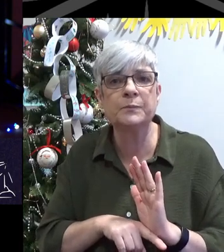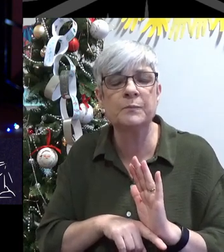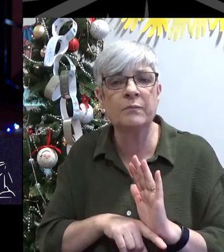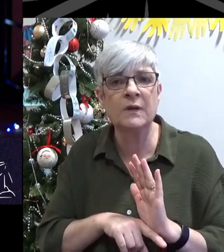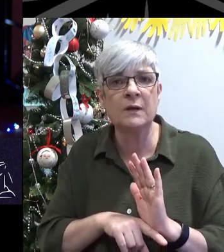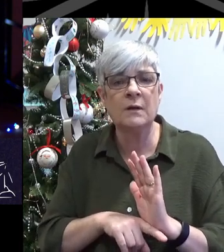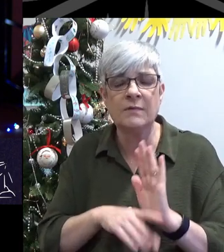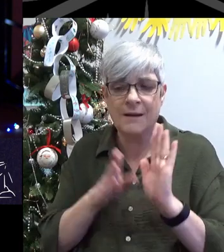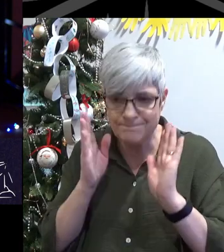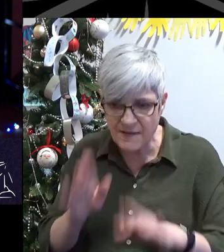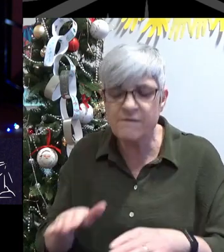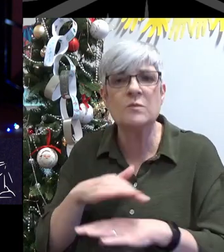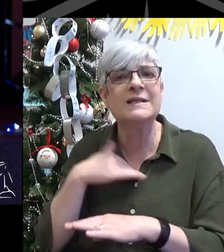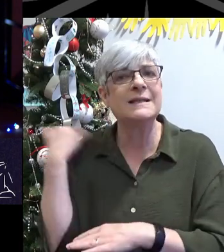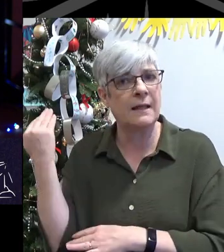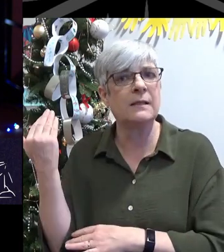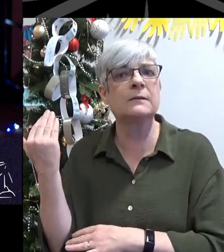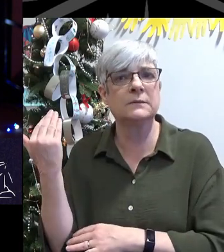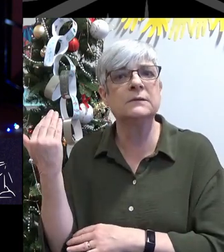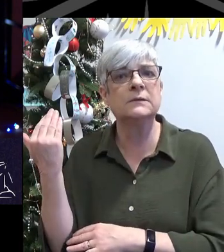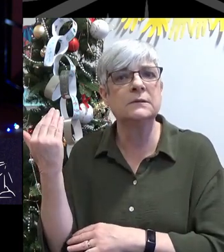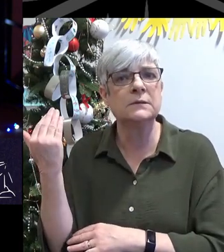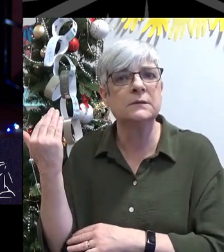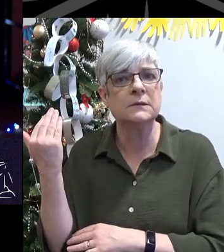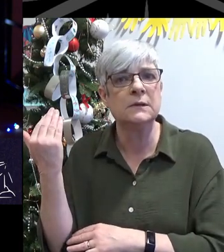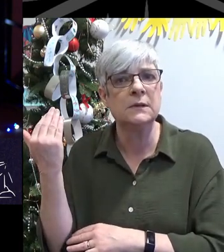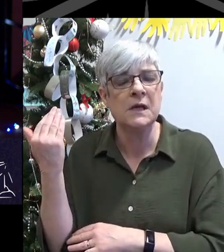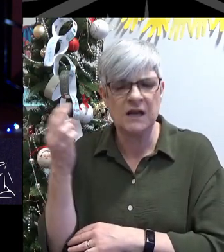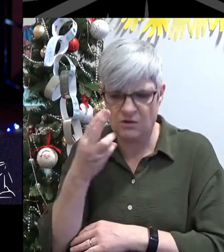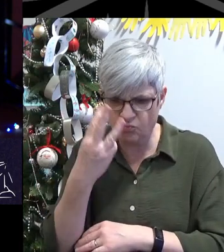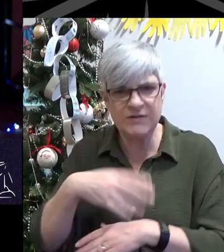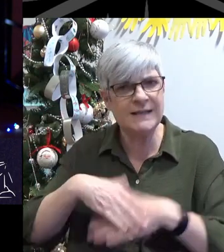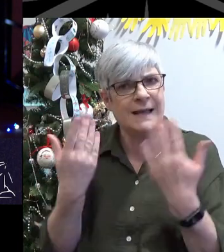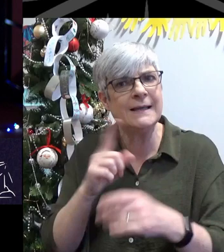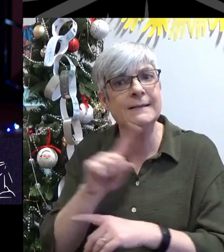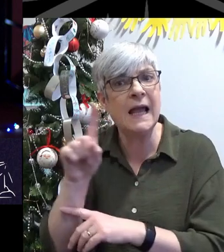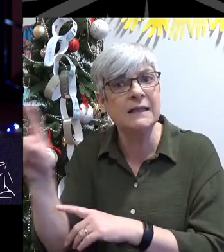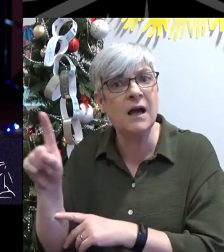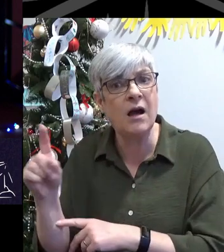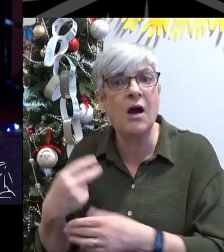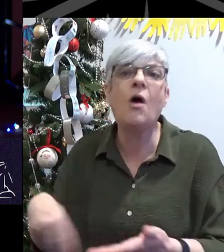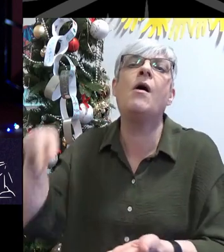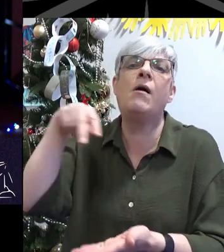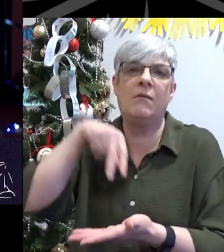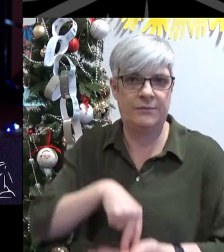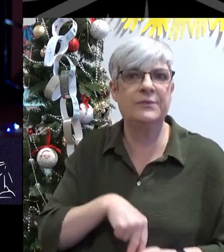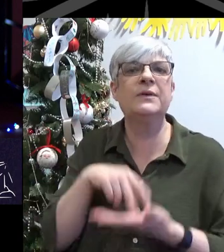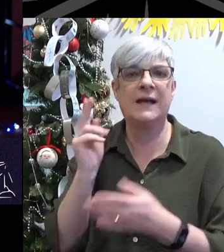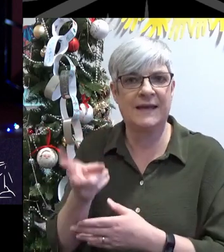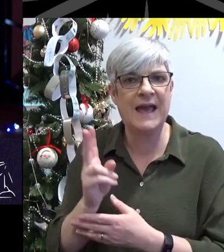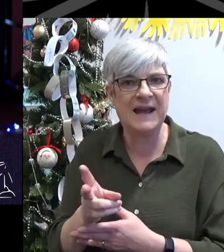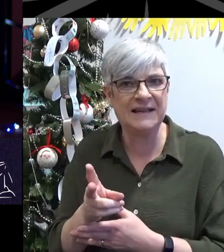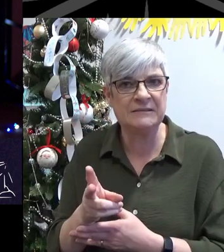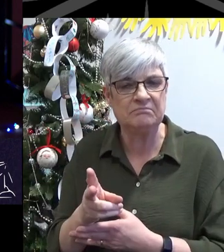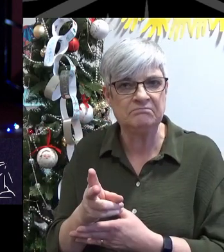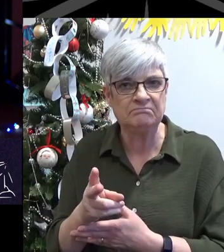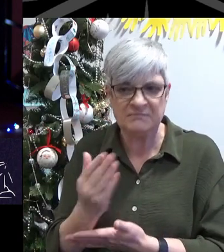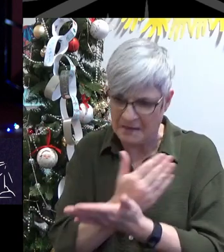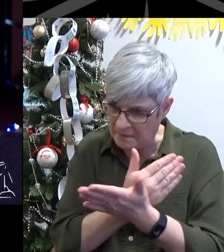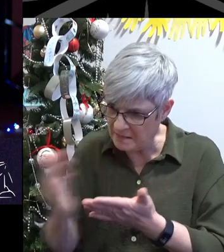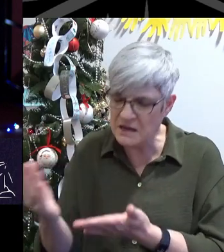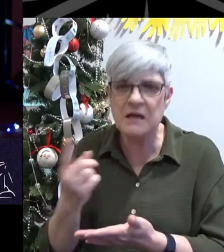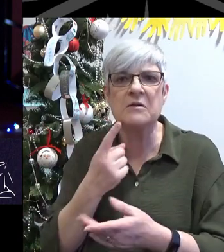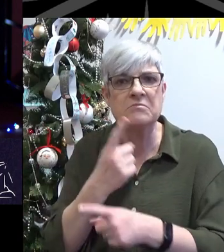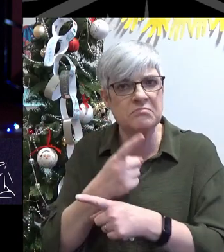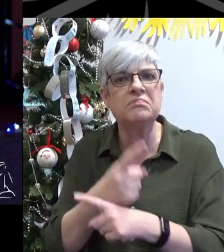and that he must be killed, and after 3 days rise again. He spoke plainly about this,